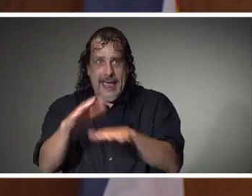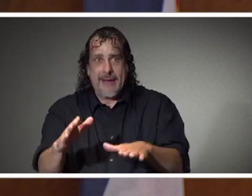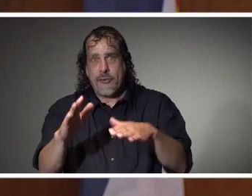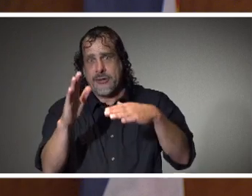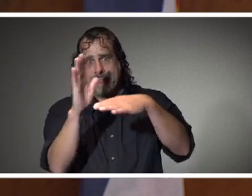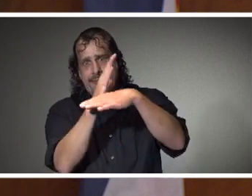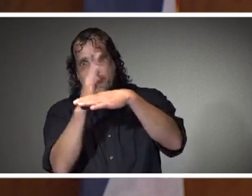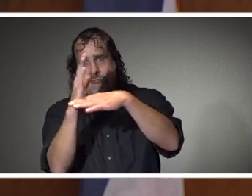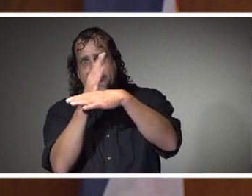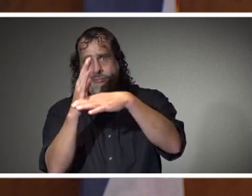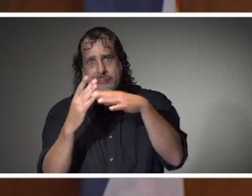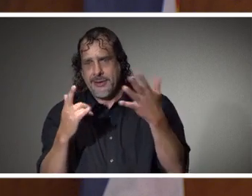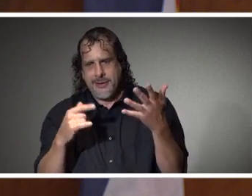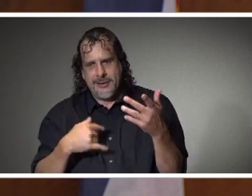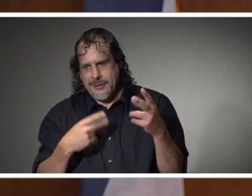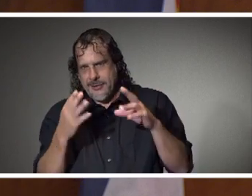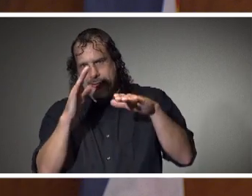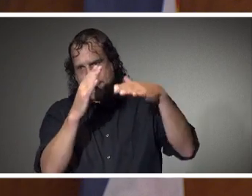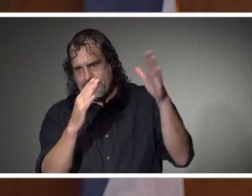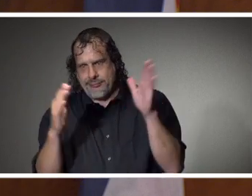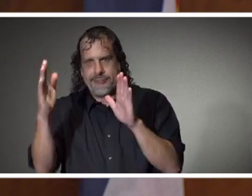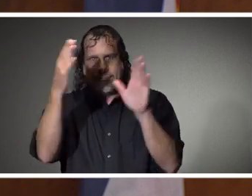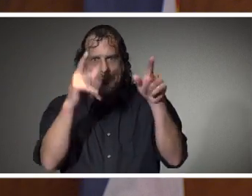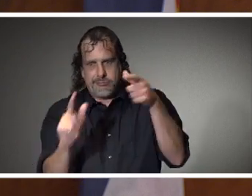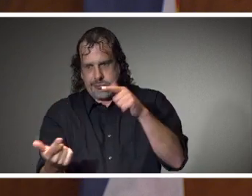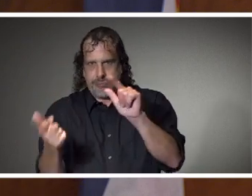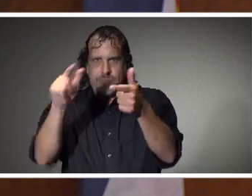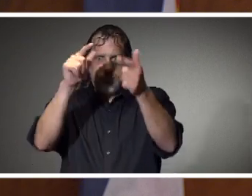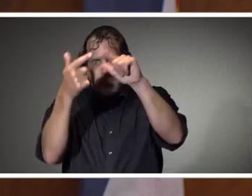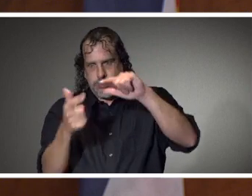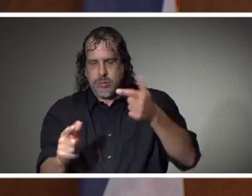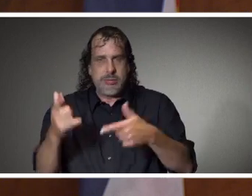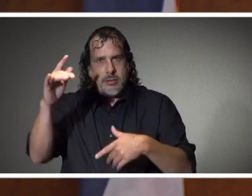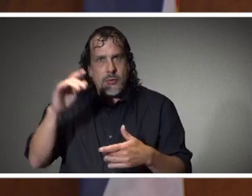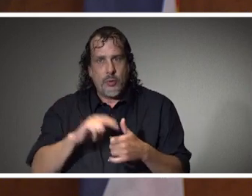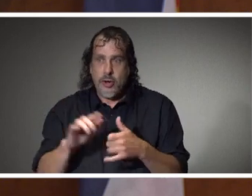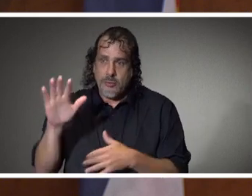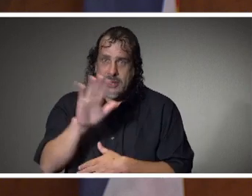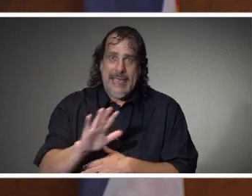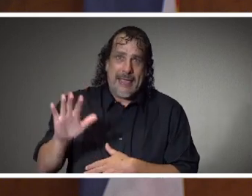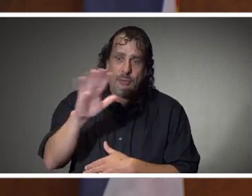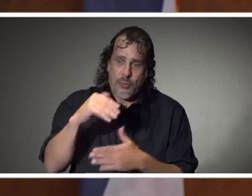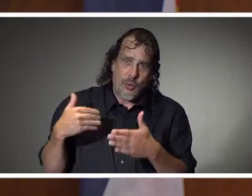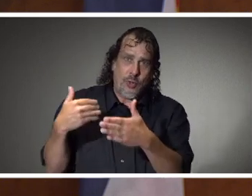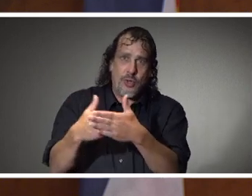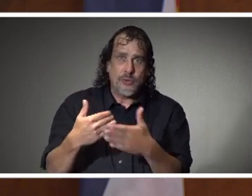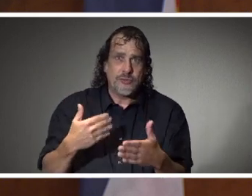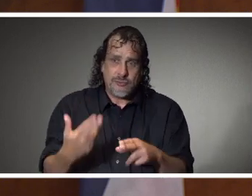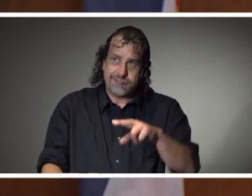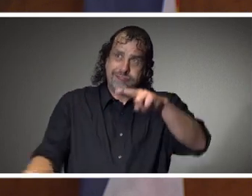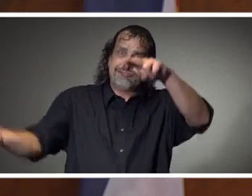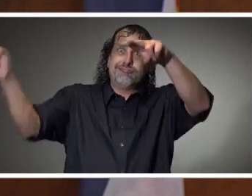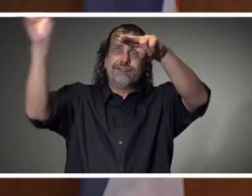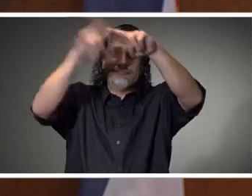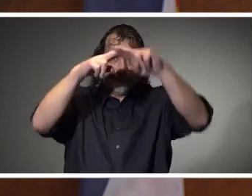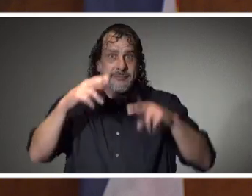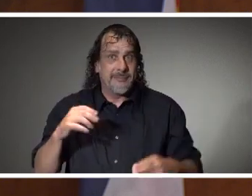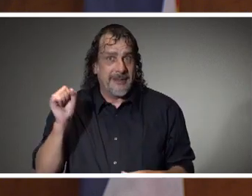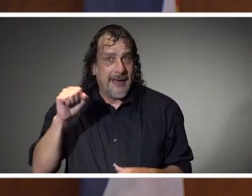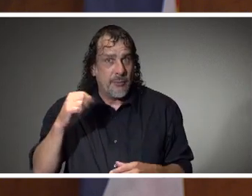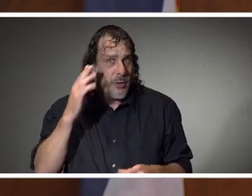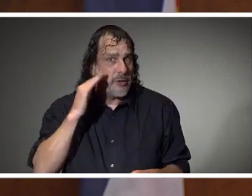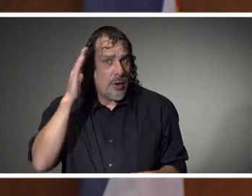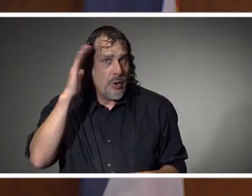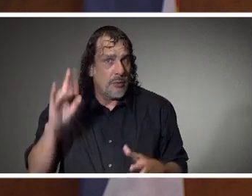number of cases this morning, I haven't seen the 7-day moving average, but we're going to be at or near an all-time high. We know that. That is